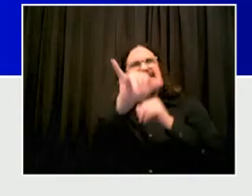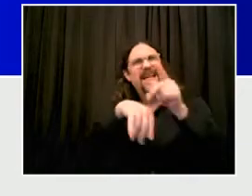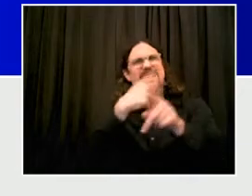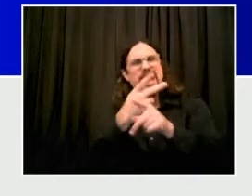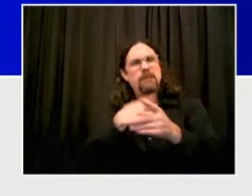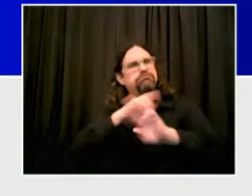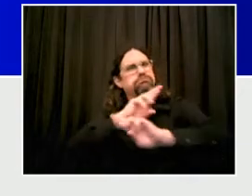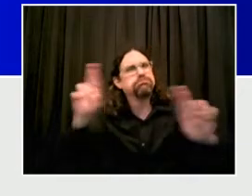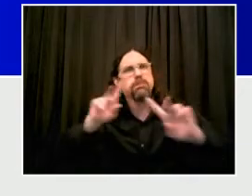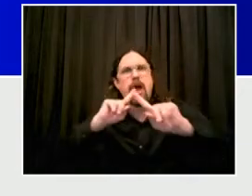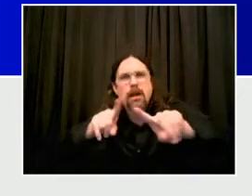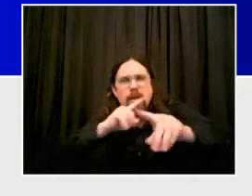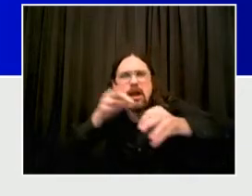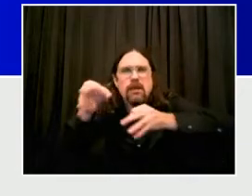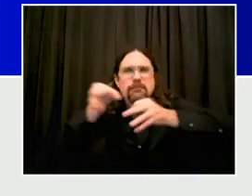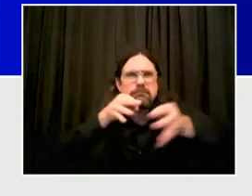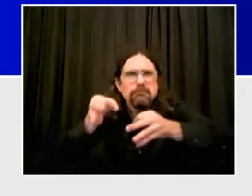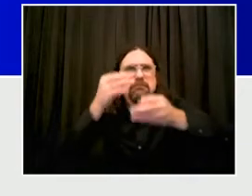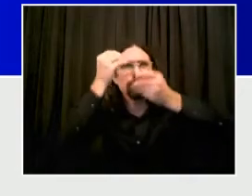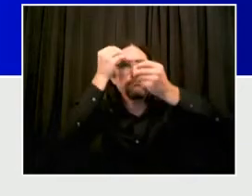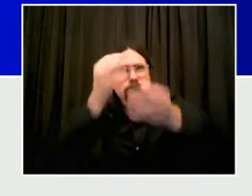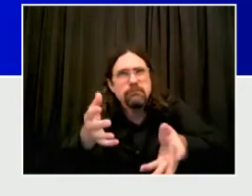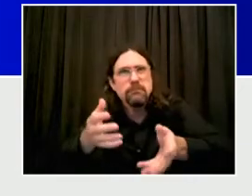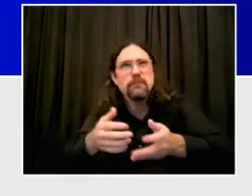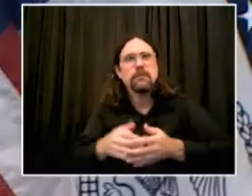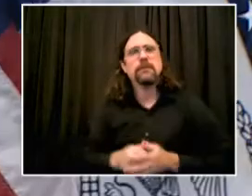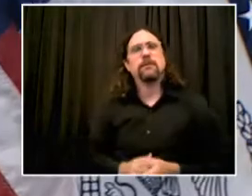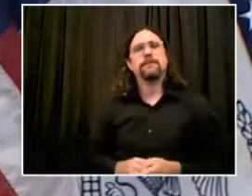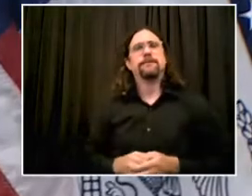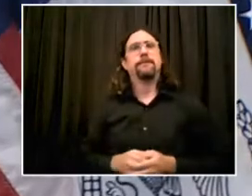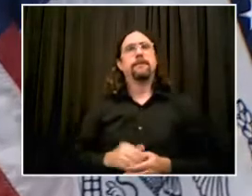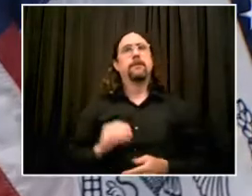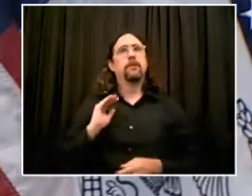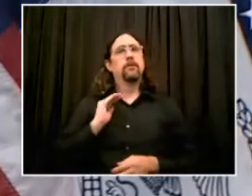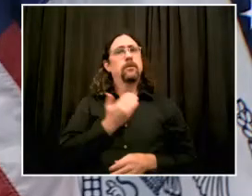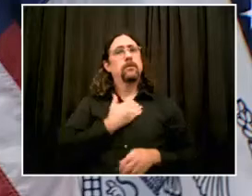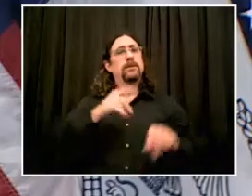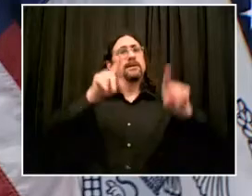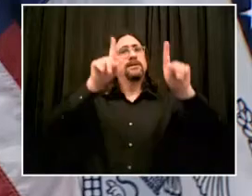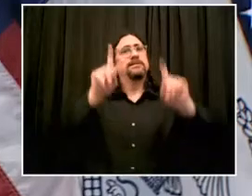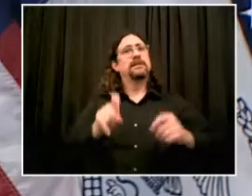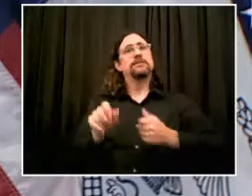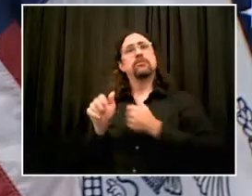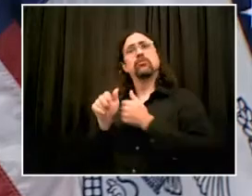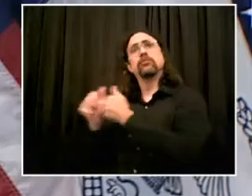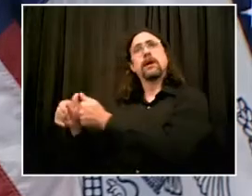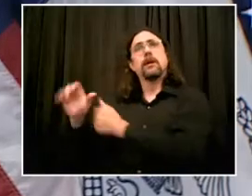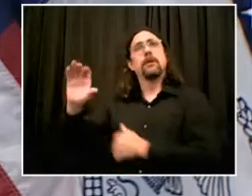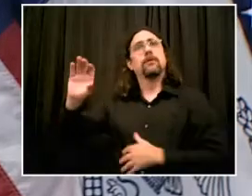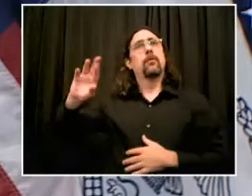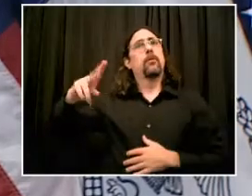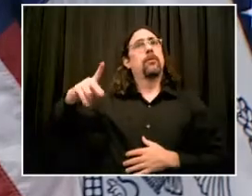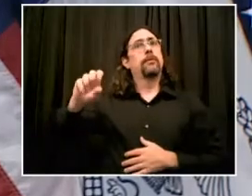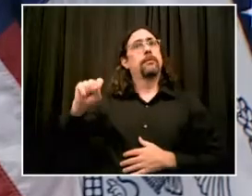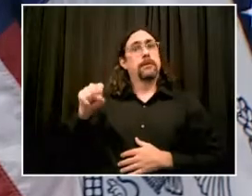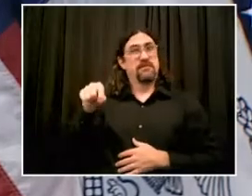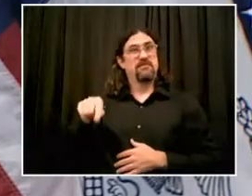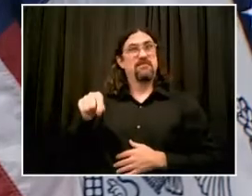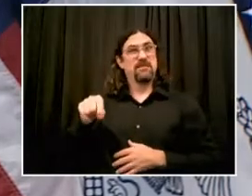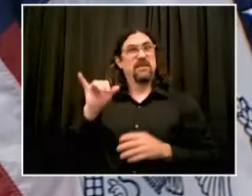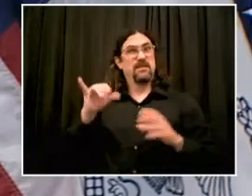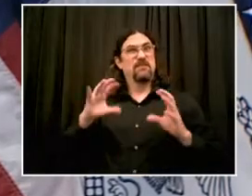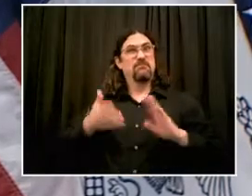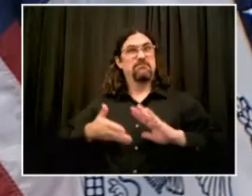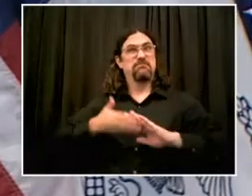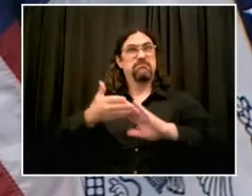here to talk to you about how the test and trace core plays a crucial role in our efforts to quarantine folks traveling in from other